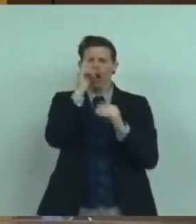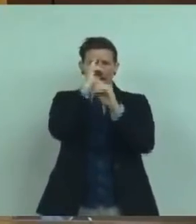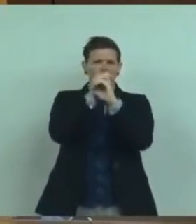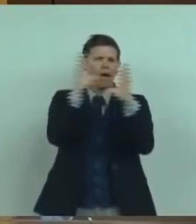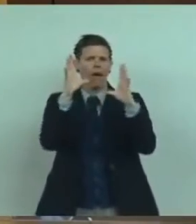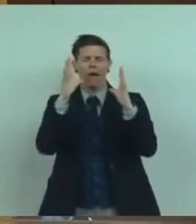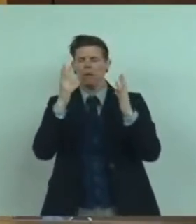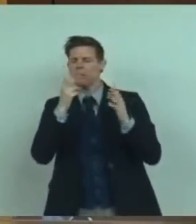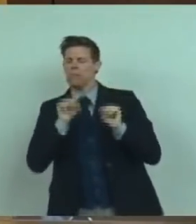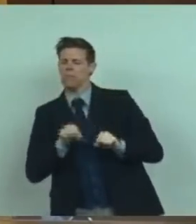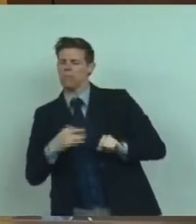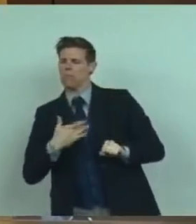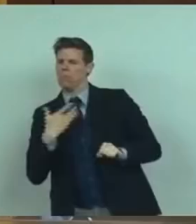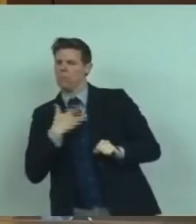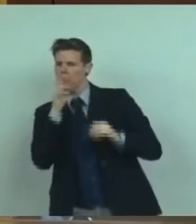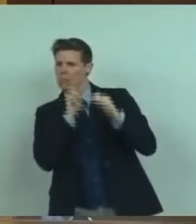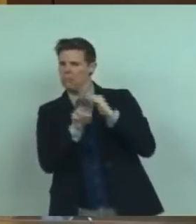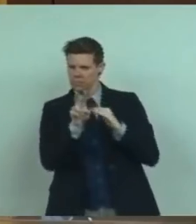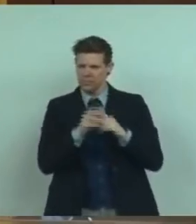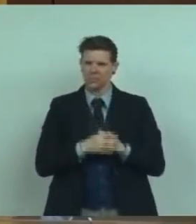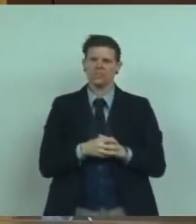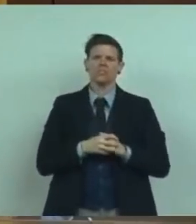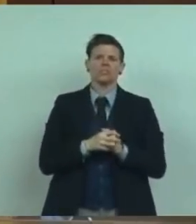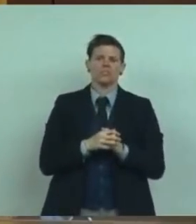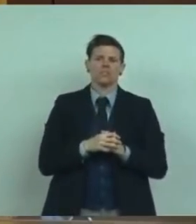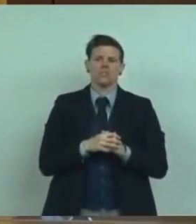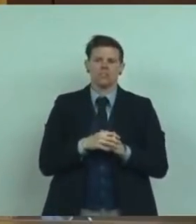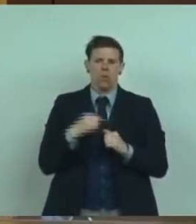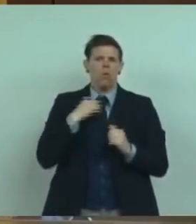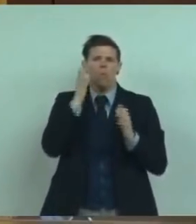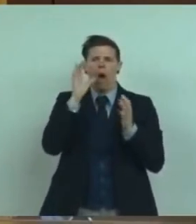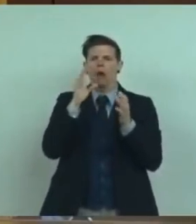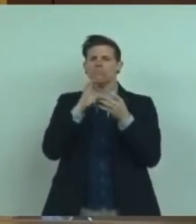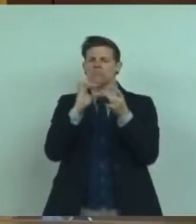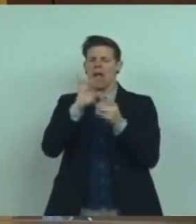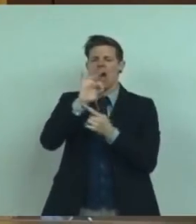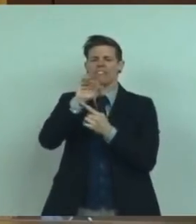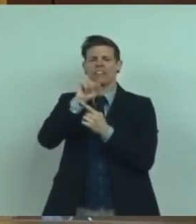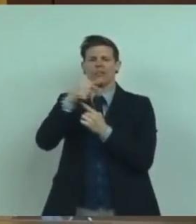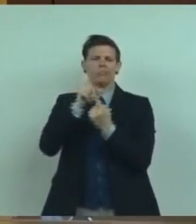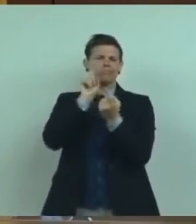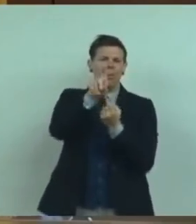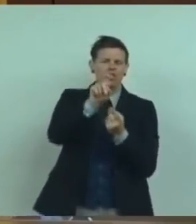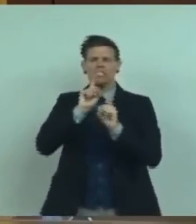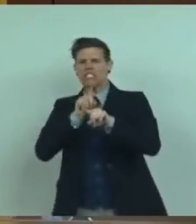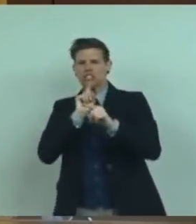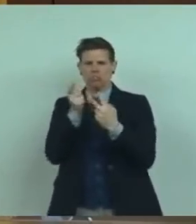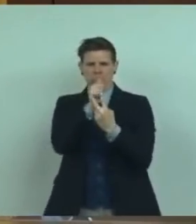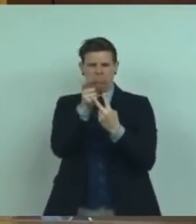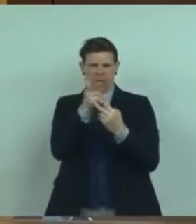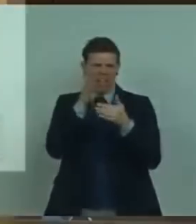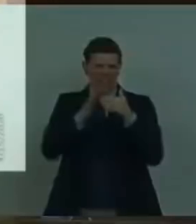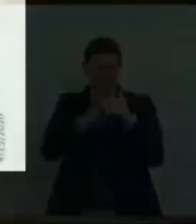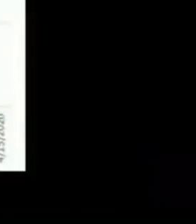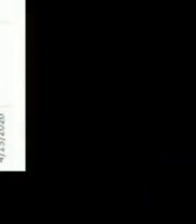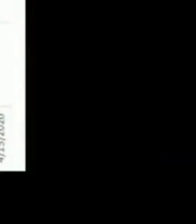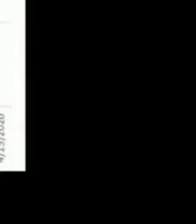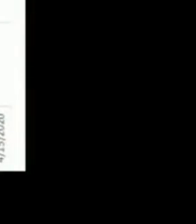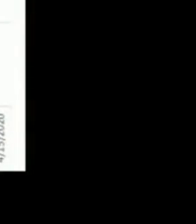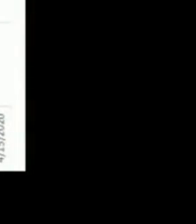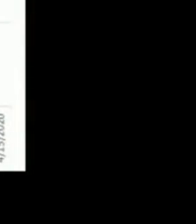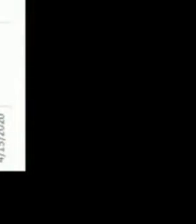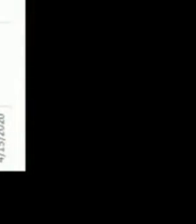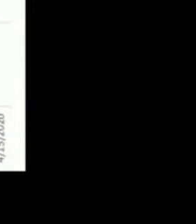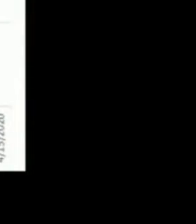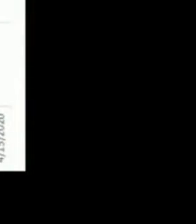questions from you and from reporters. So let me go to the first slide. I want you to be able to see what